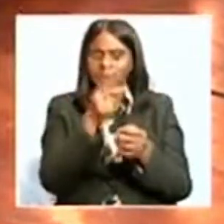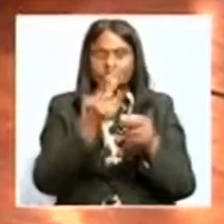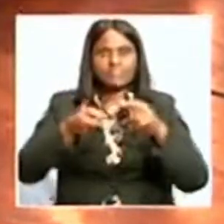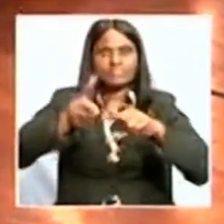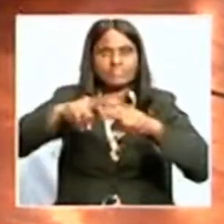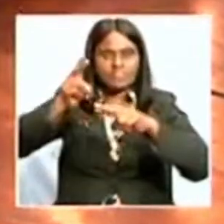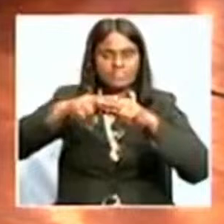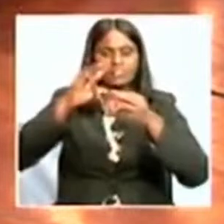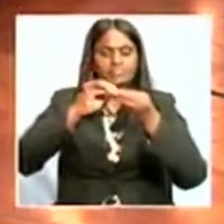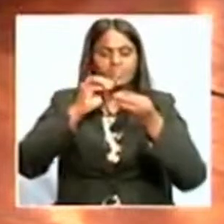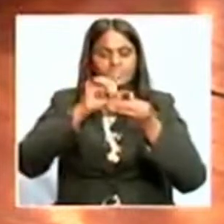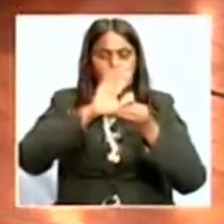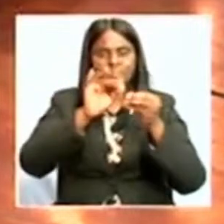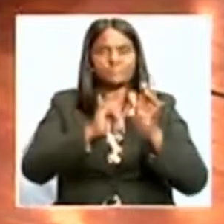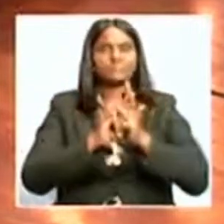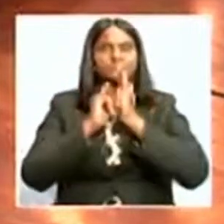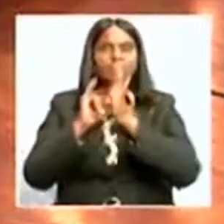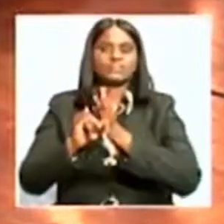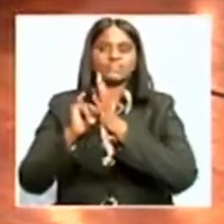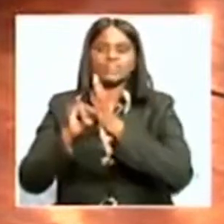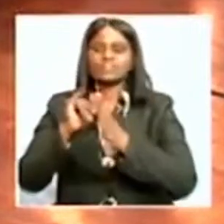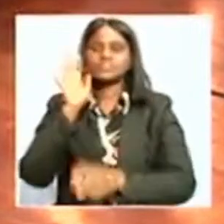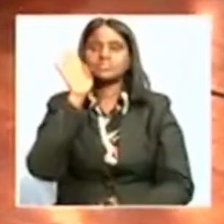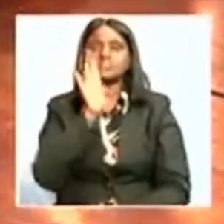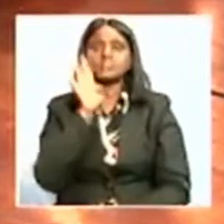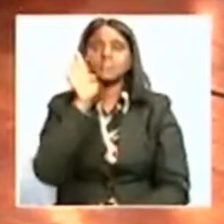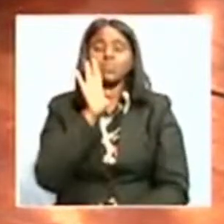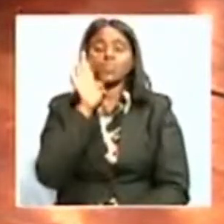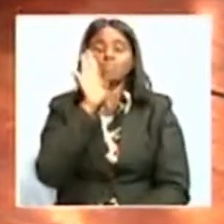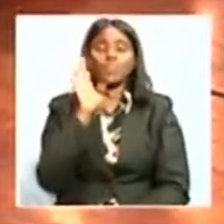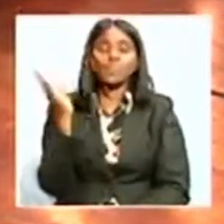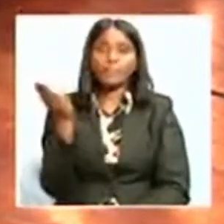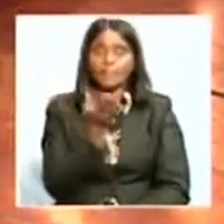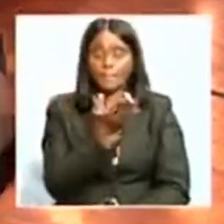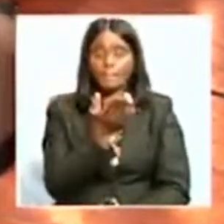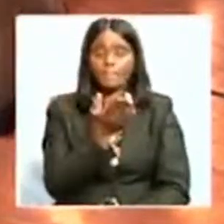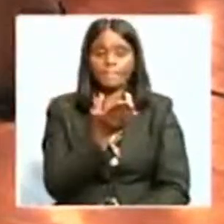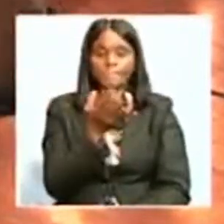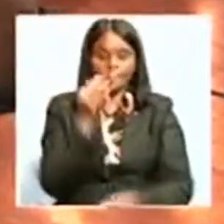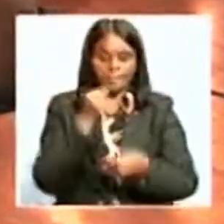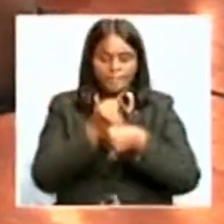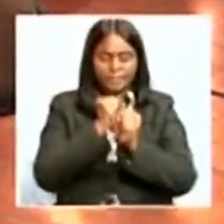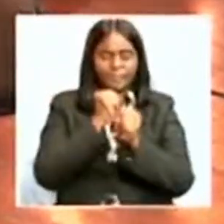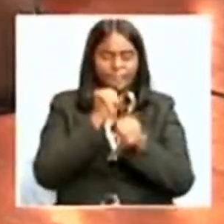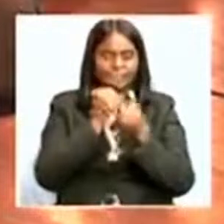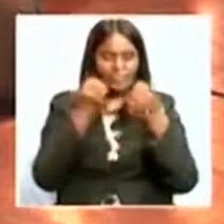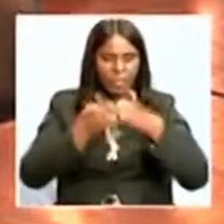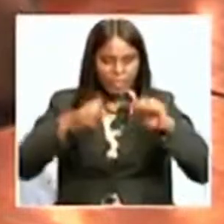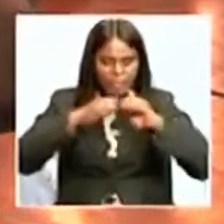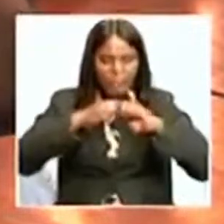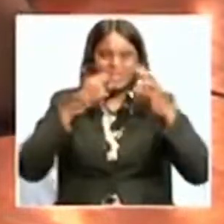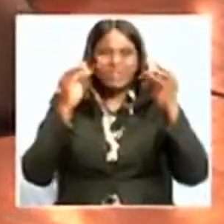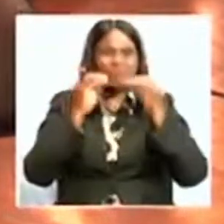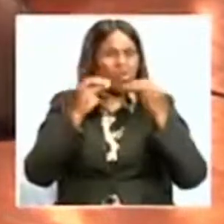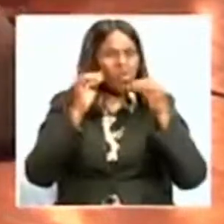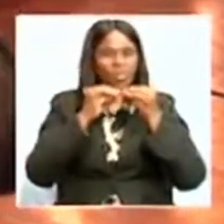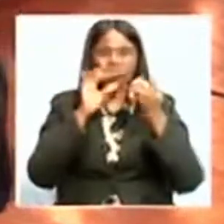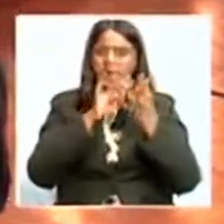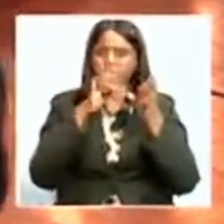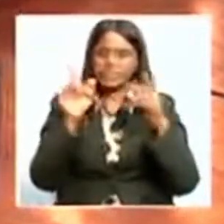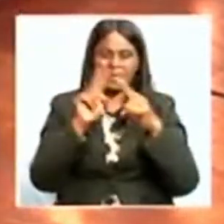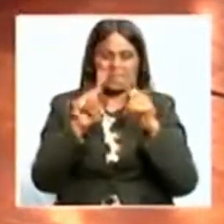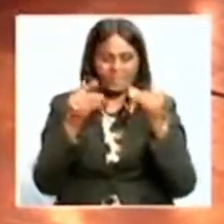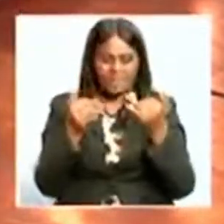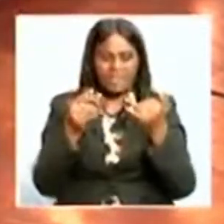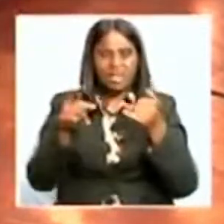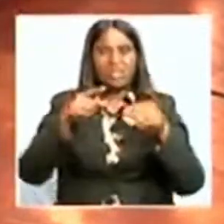increase on imported alcoholic beverages, making it even more expensive, and yet